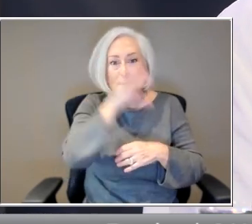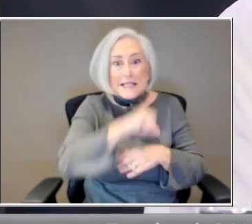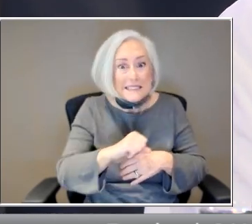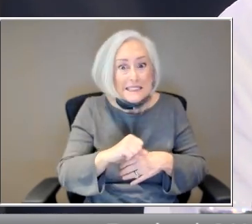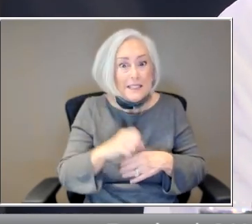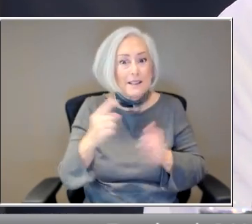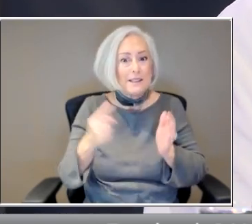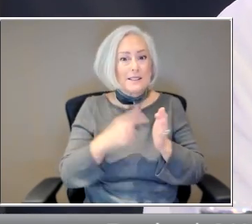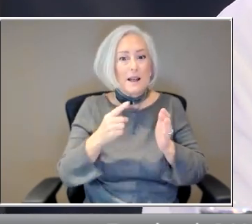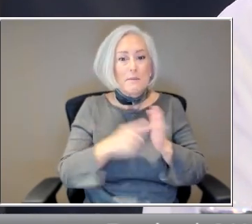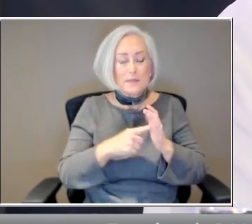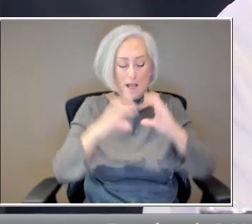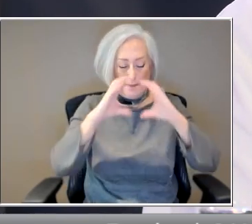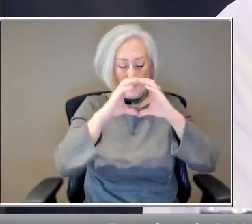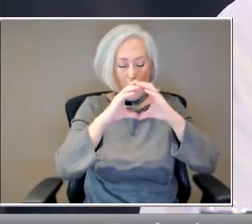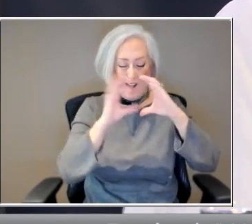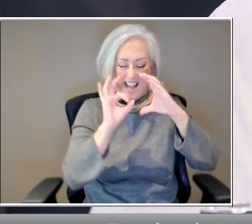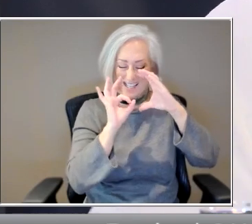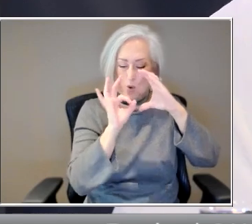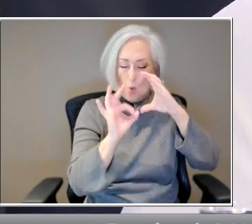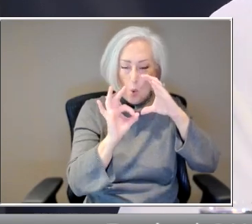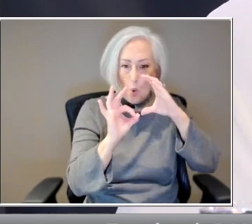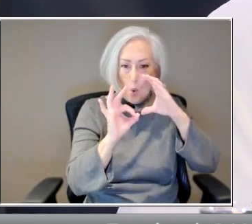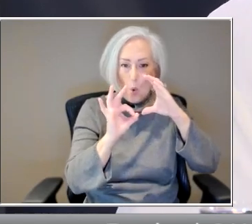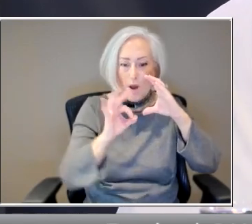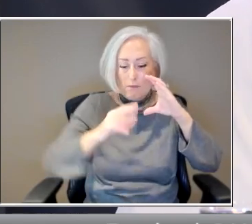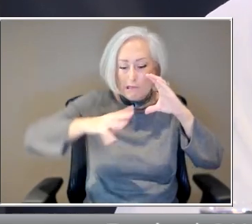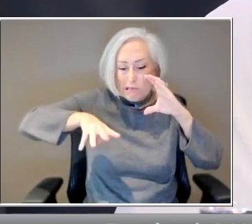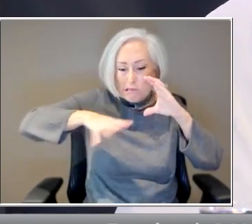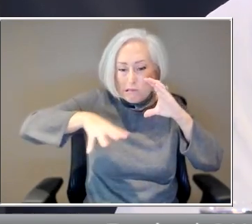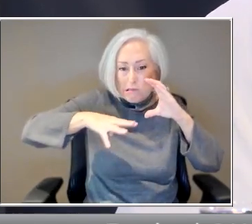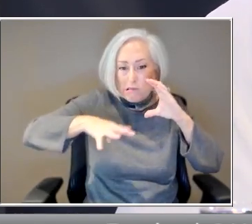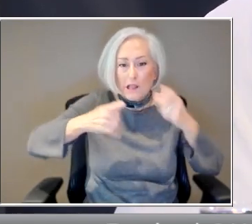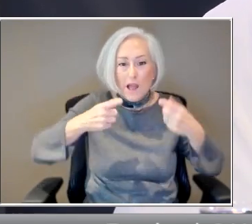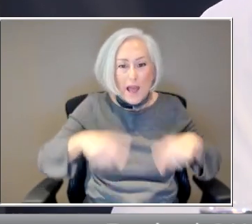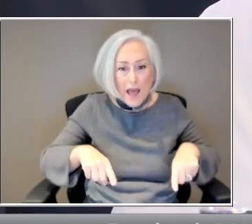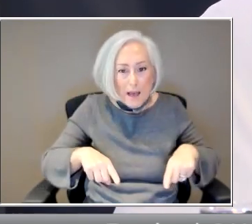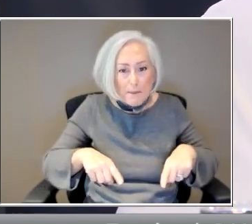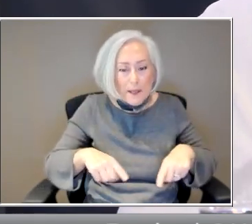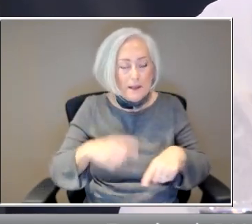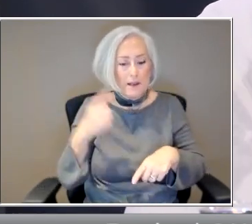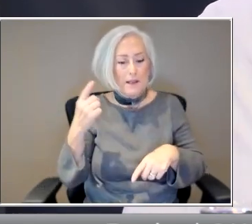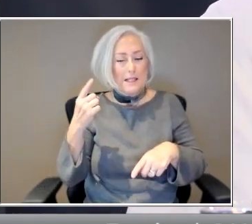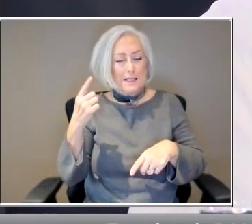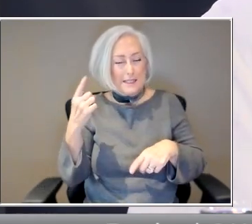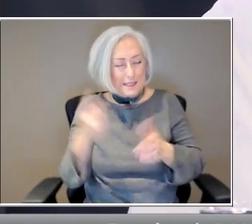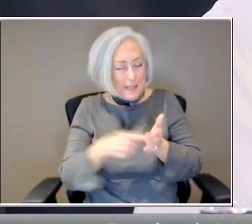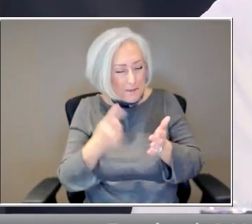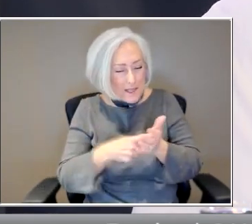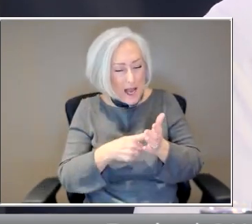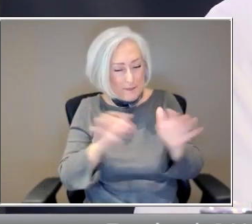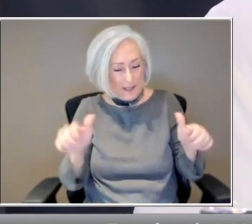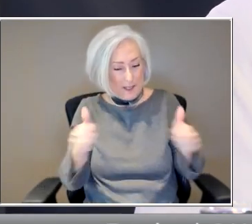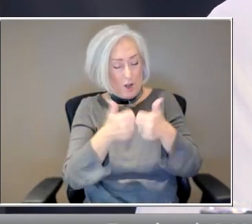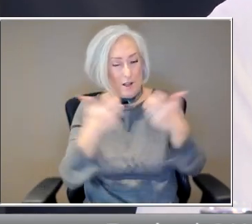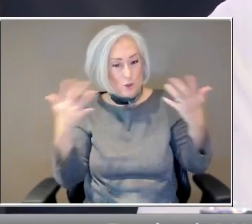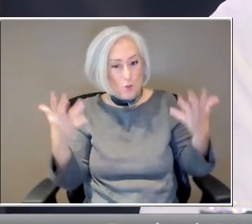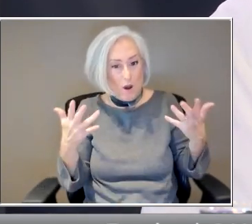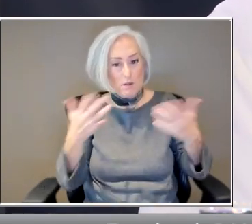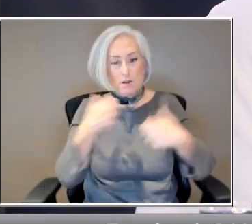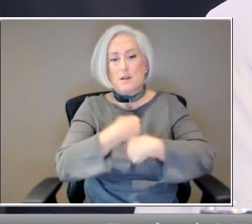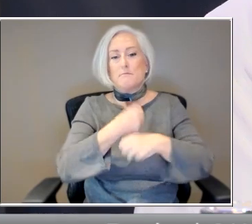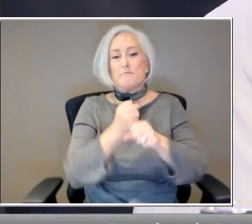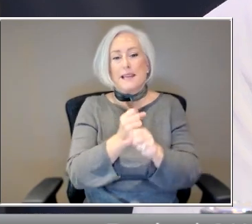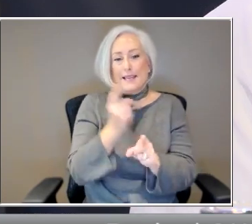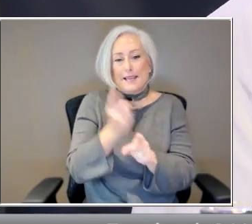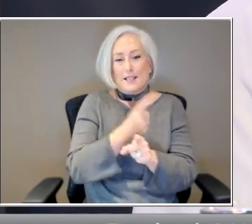in the wrong spot. And so for us, the challenge is making an accurate diagnosis and then making a plan